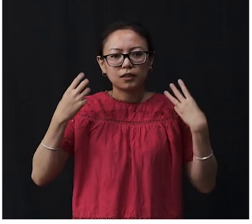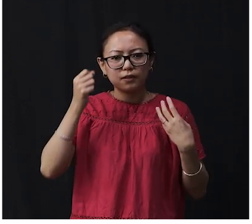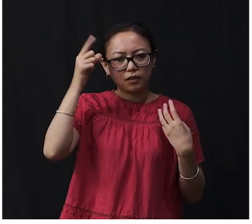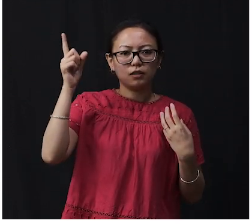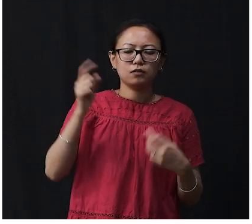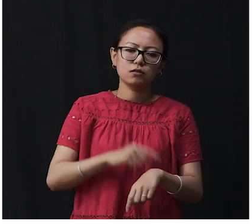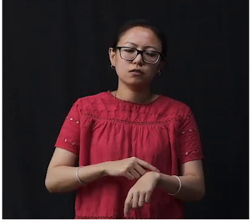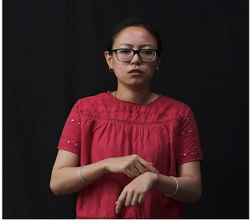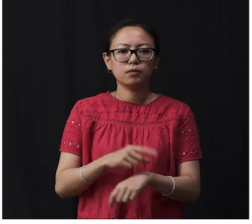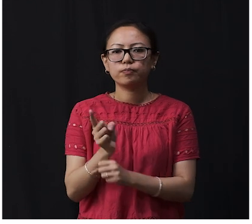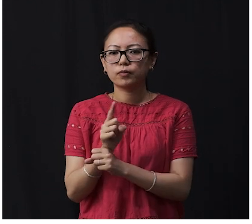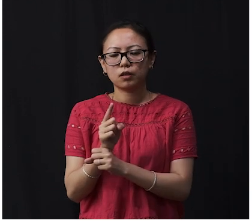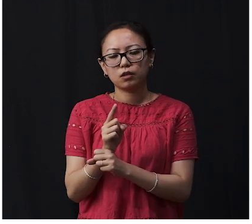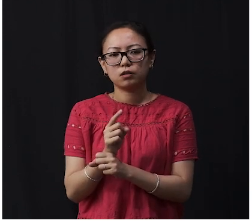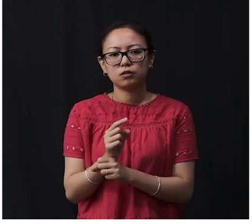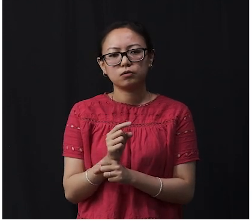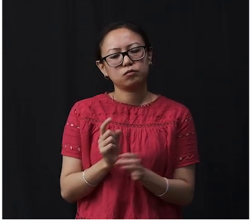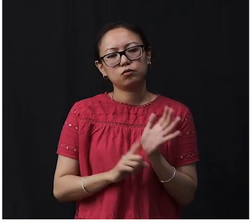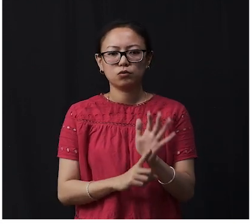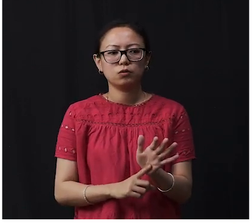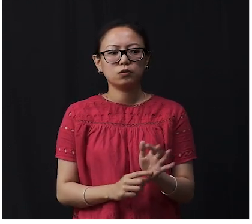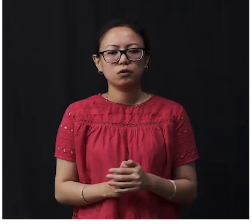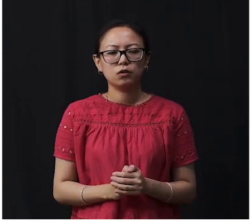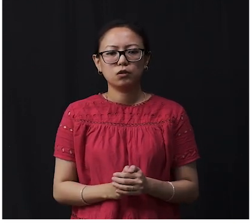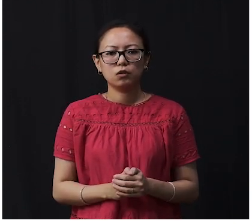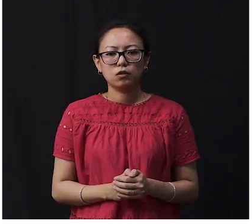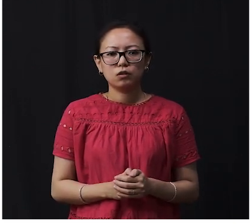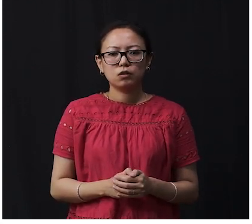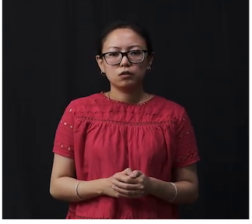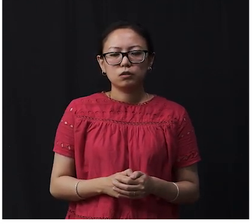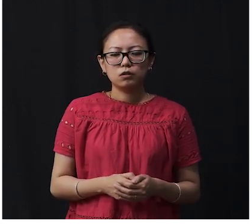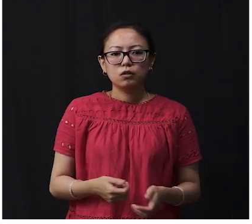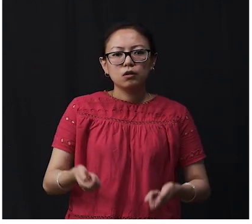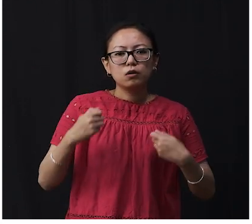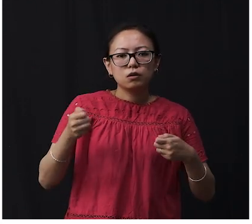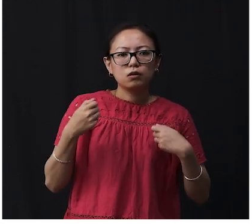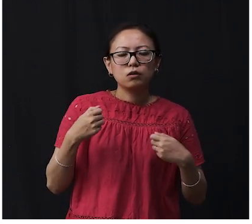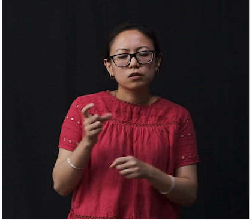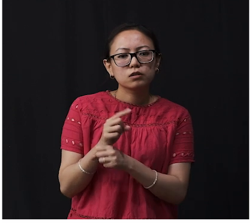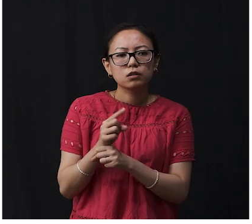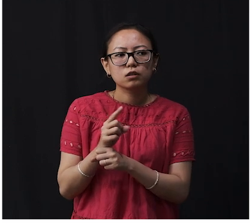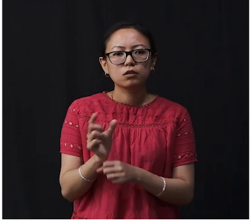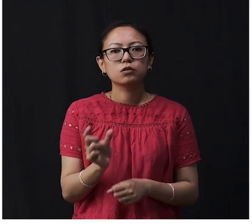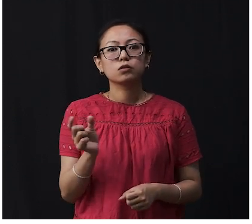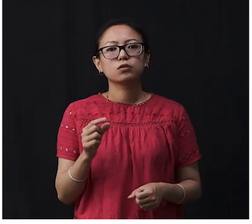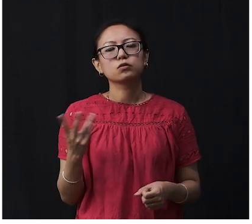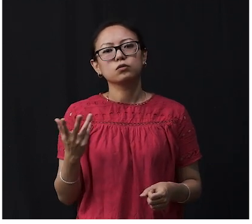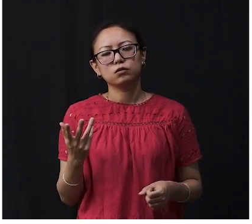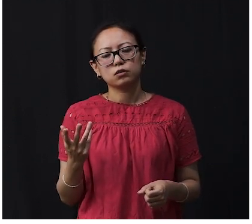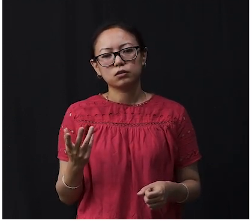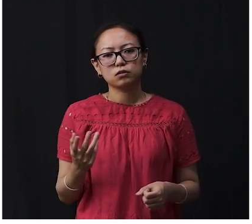happy. The horse, it uses its tail in order to chase away the flies like the cow